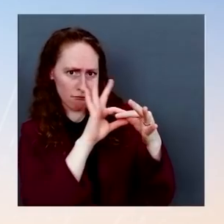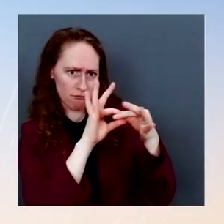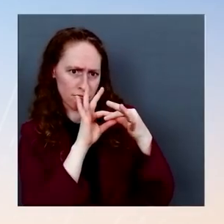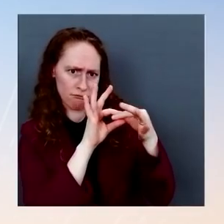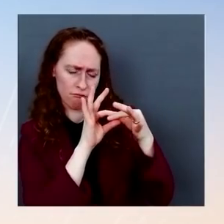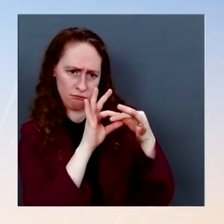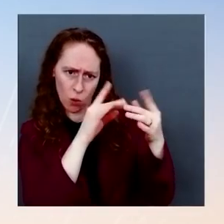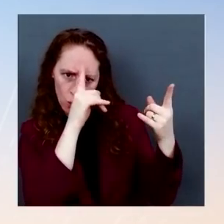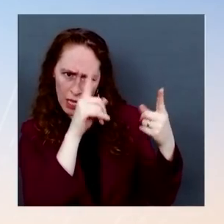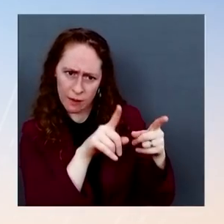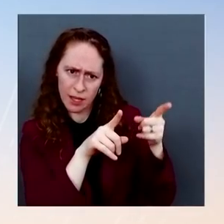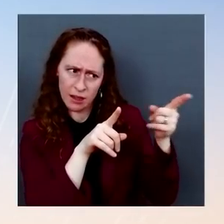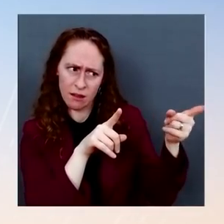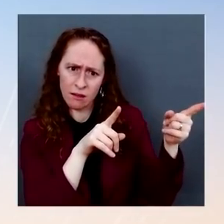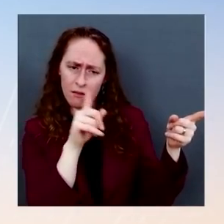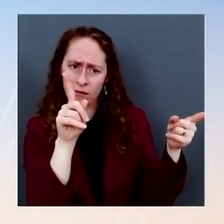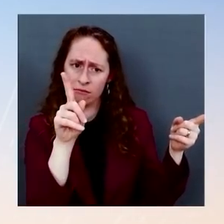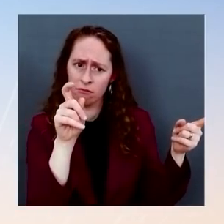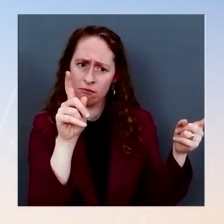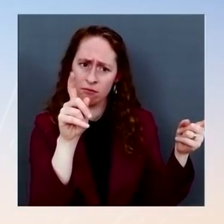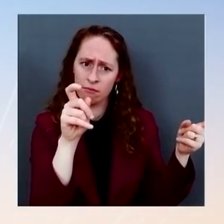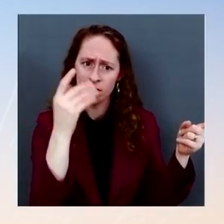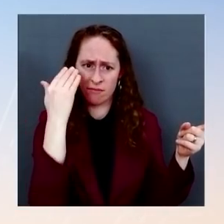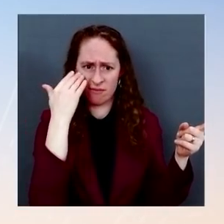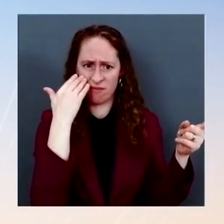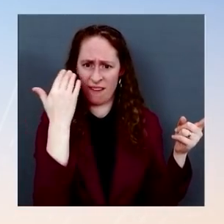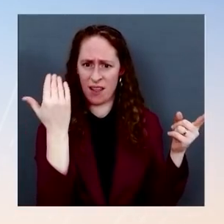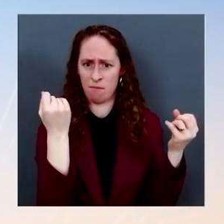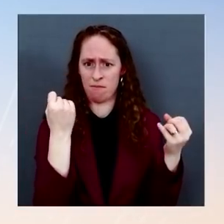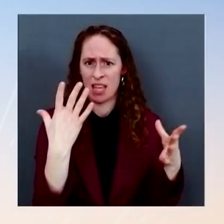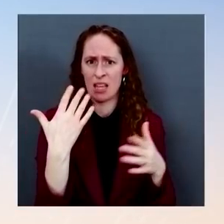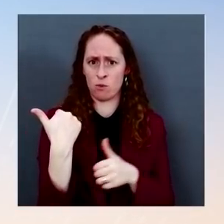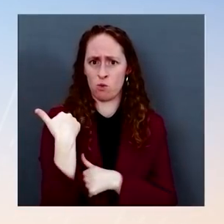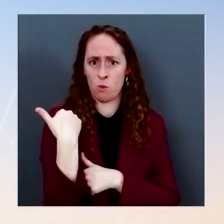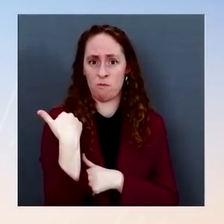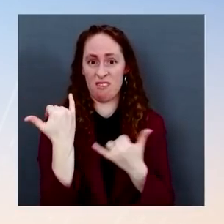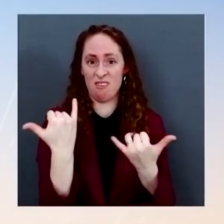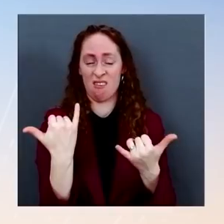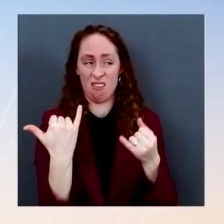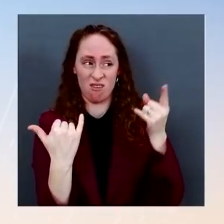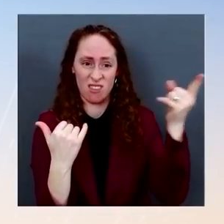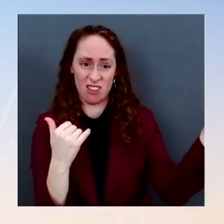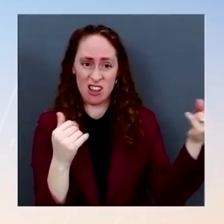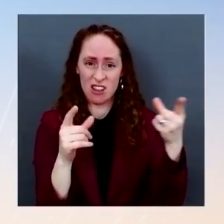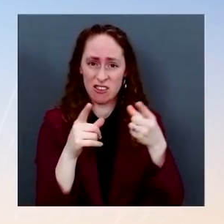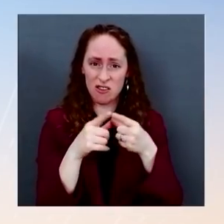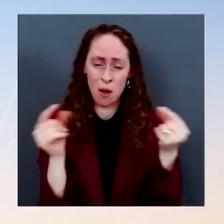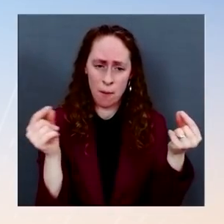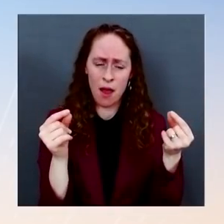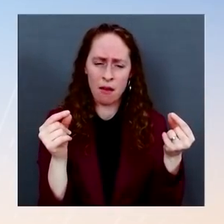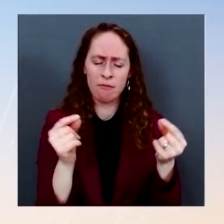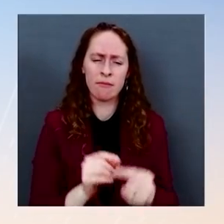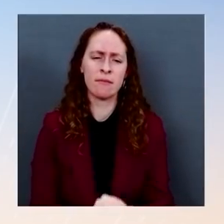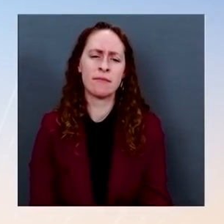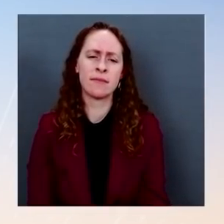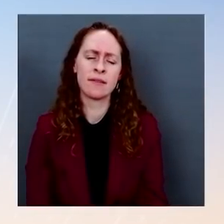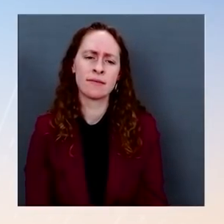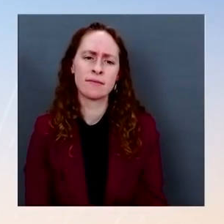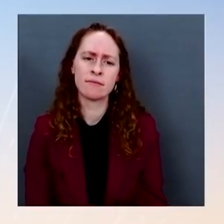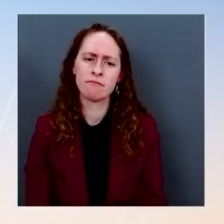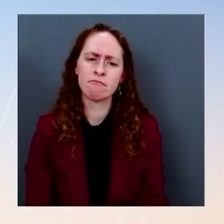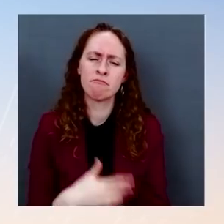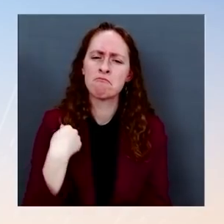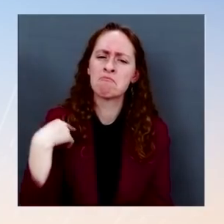will be honored? And then also follow up on Afghanistan. I'm not aware of any planned changes. On